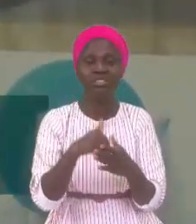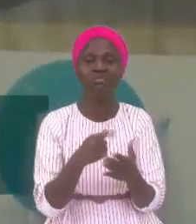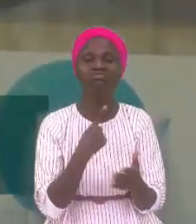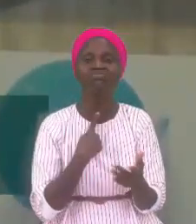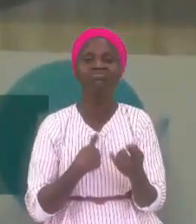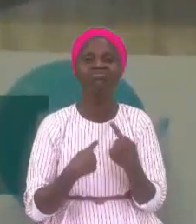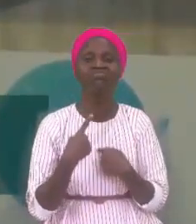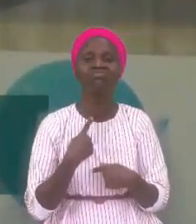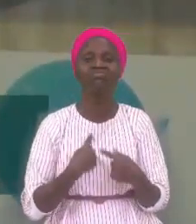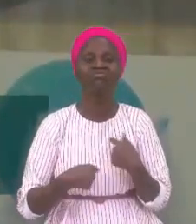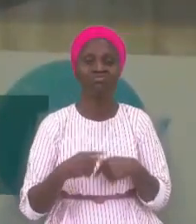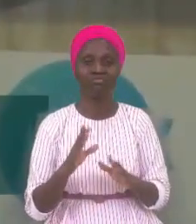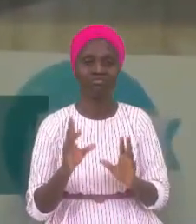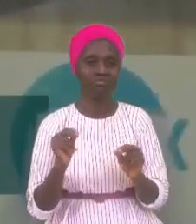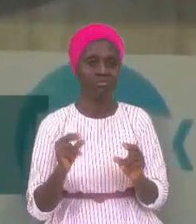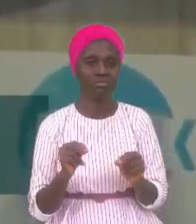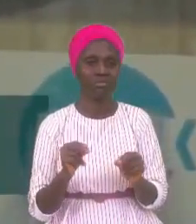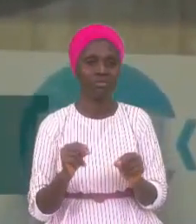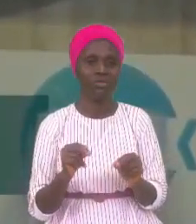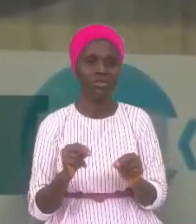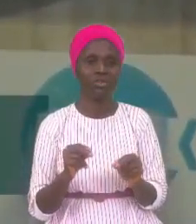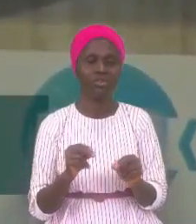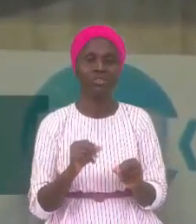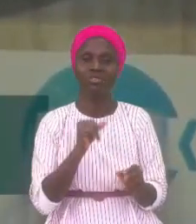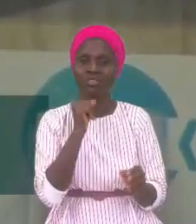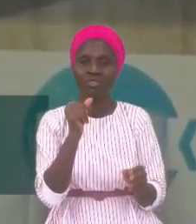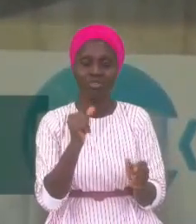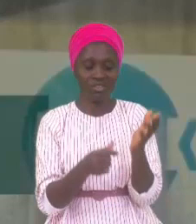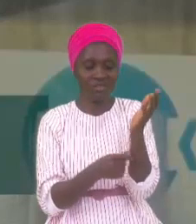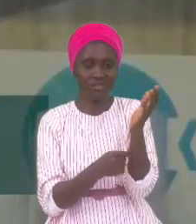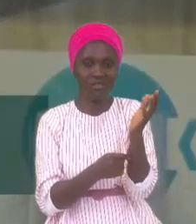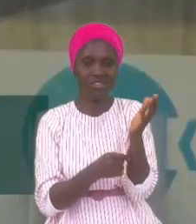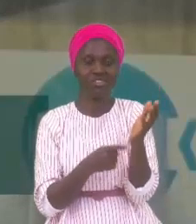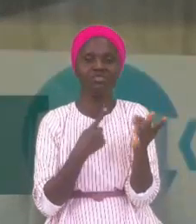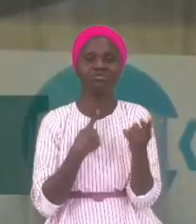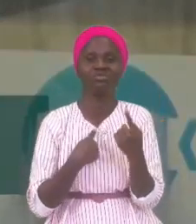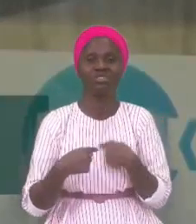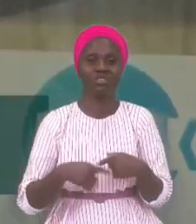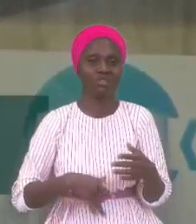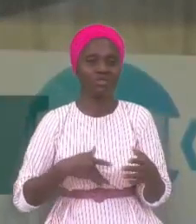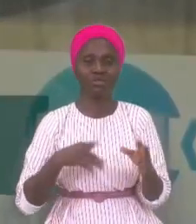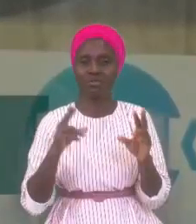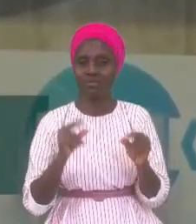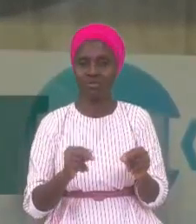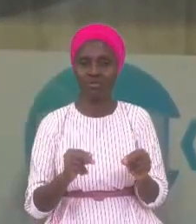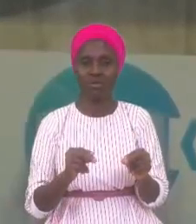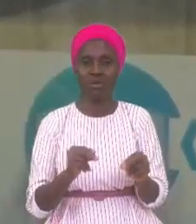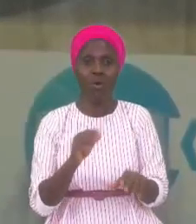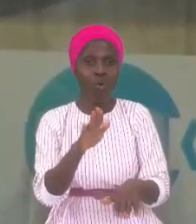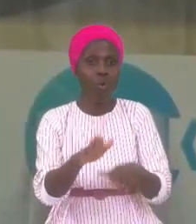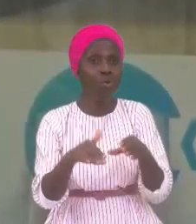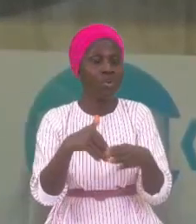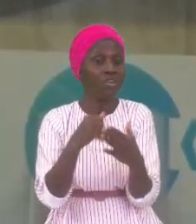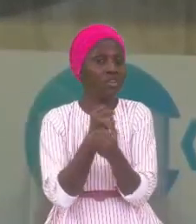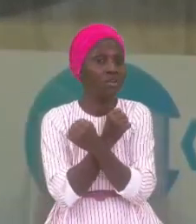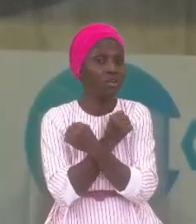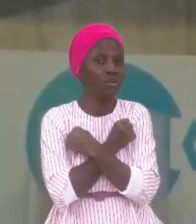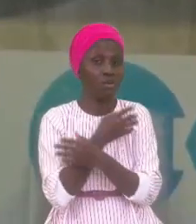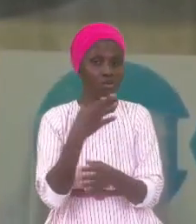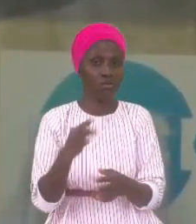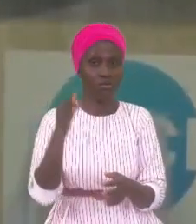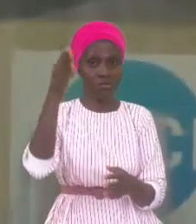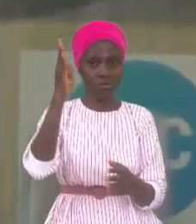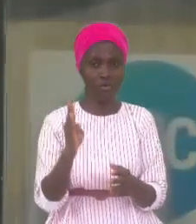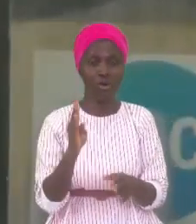Walk in love, not flesh. Walk in love. Walk in the love of God. Walk in